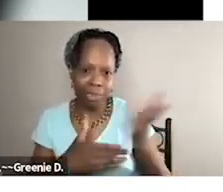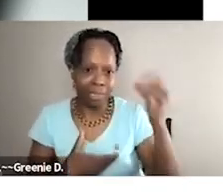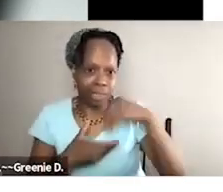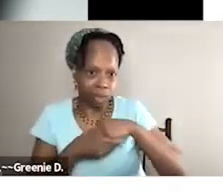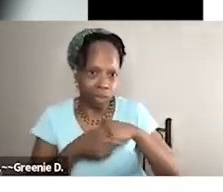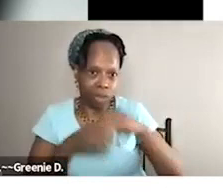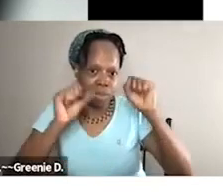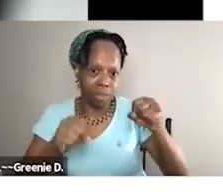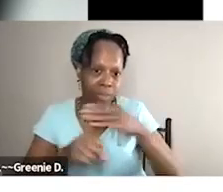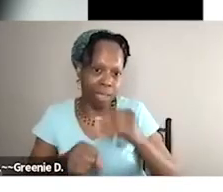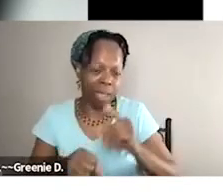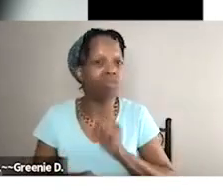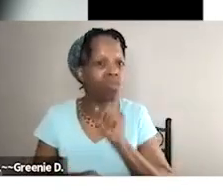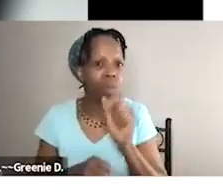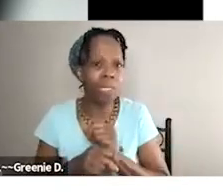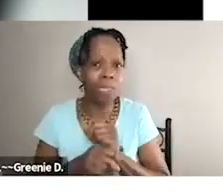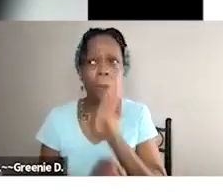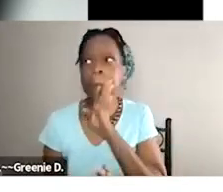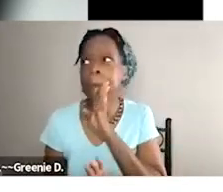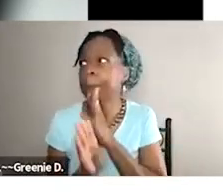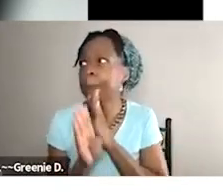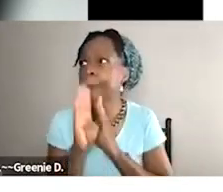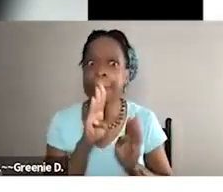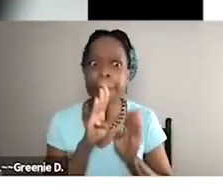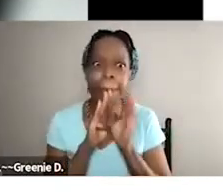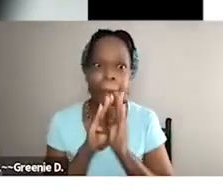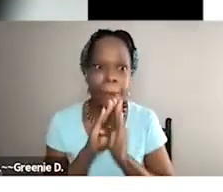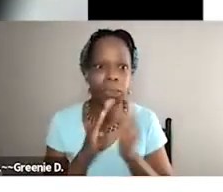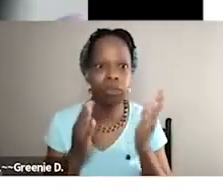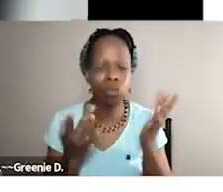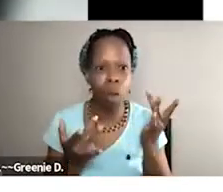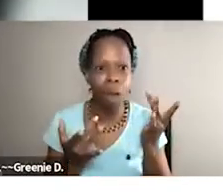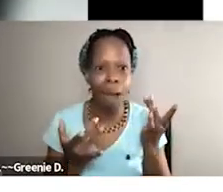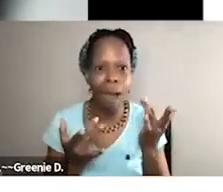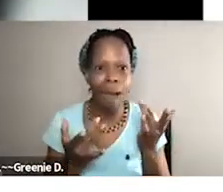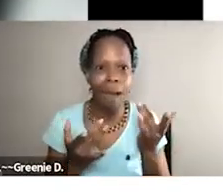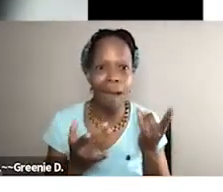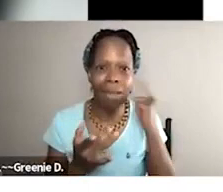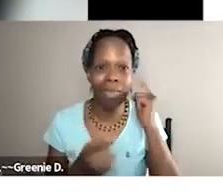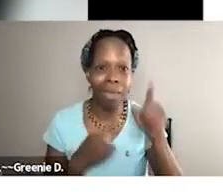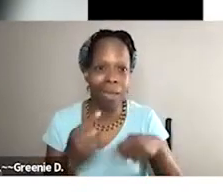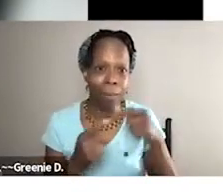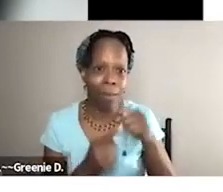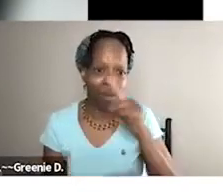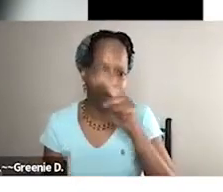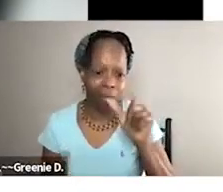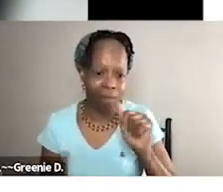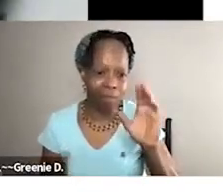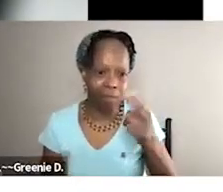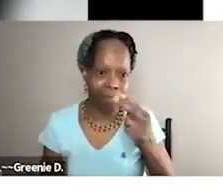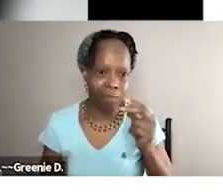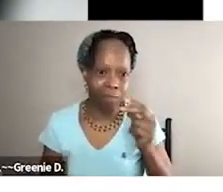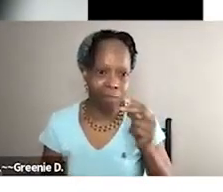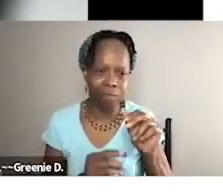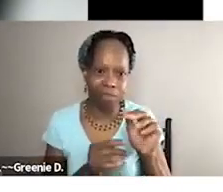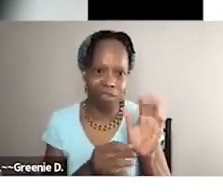ableism and genuine frustration. Because there's, in the world, I'm thinking about Zach's video, right? Like, there was some expletive